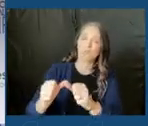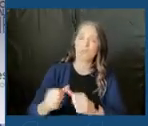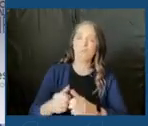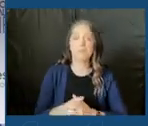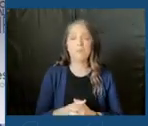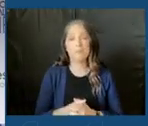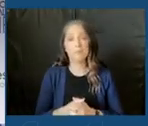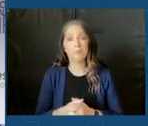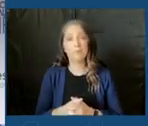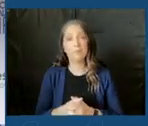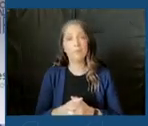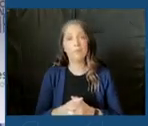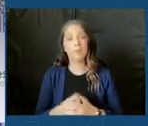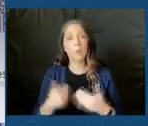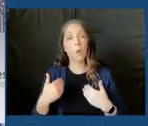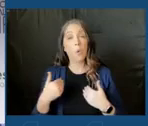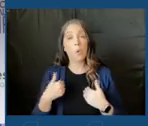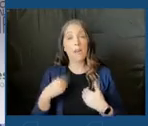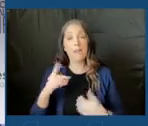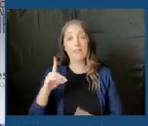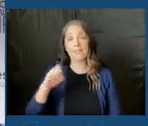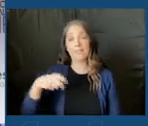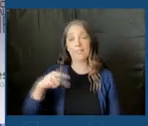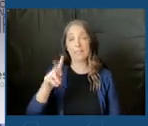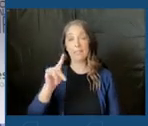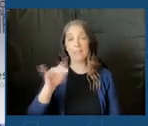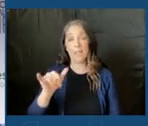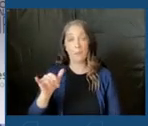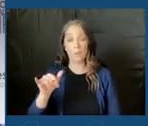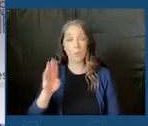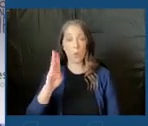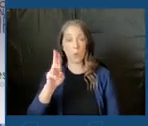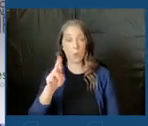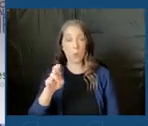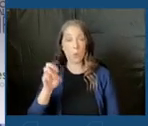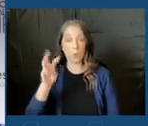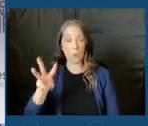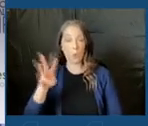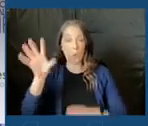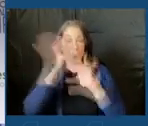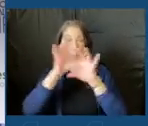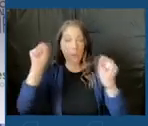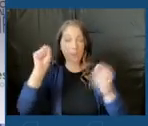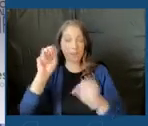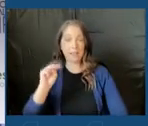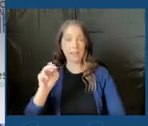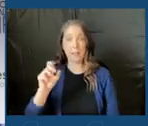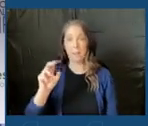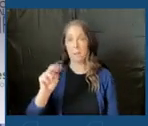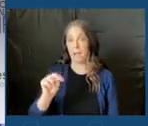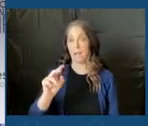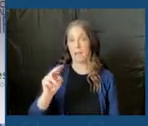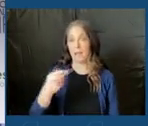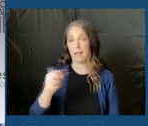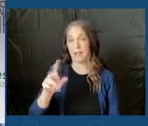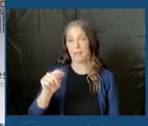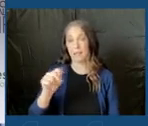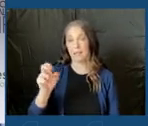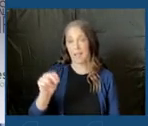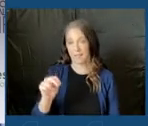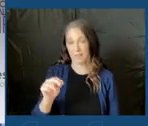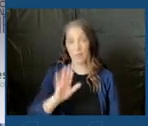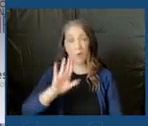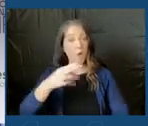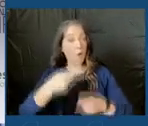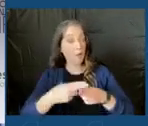have the Deputy Borough President of Manhattan, Keisha Sutton James, and if the name sounds familiar, she's the granddaughter of the